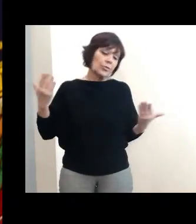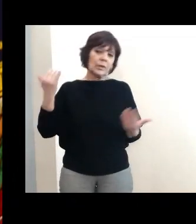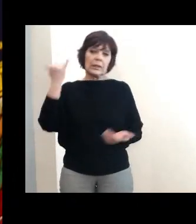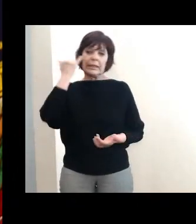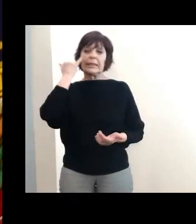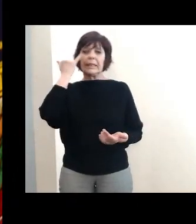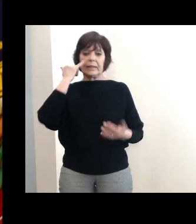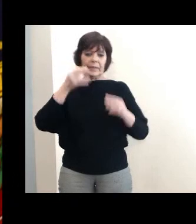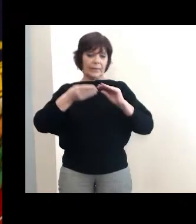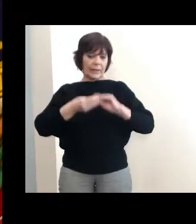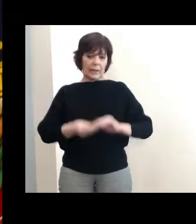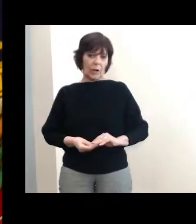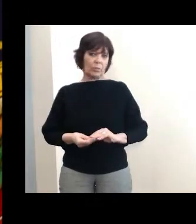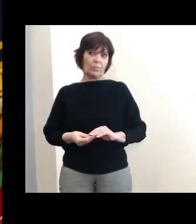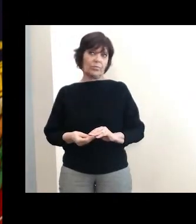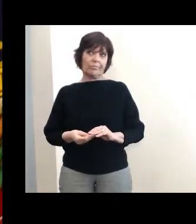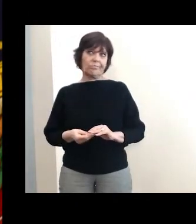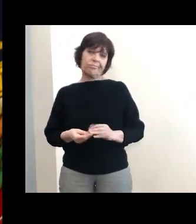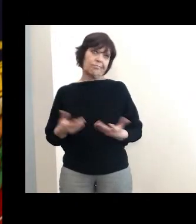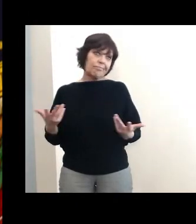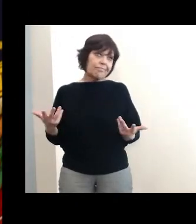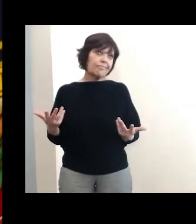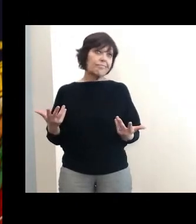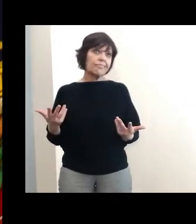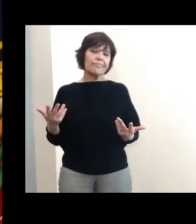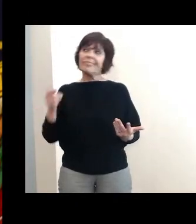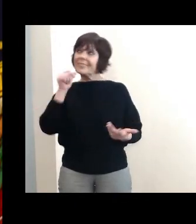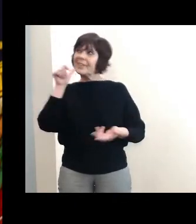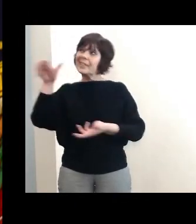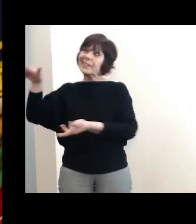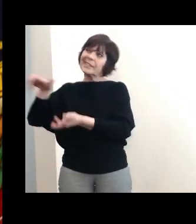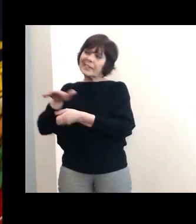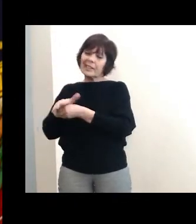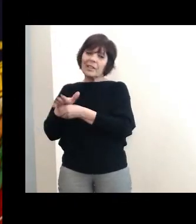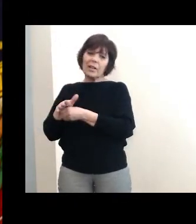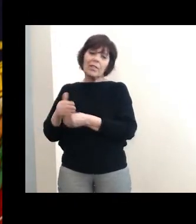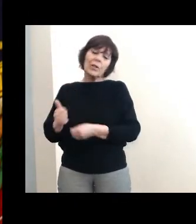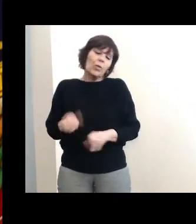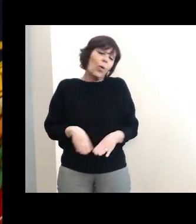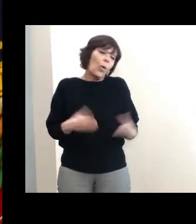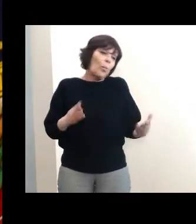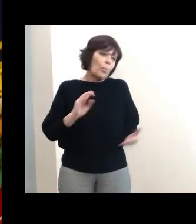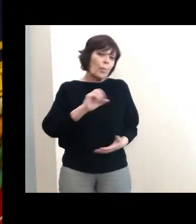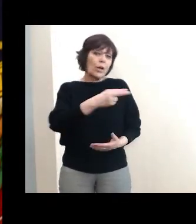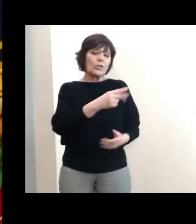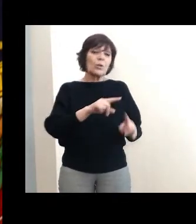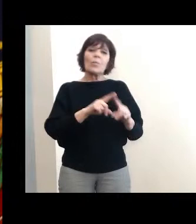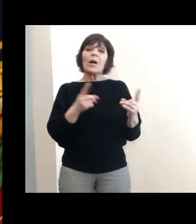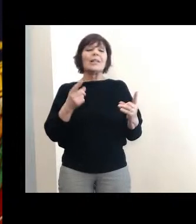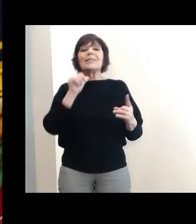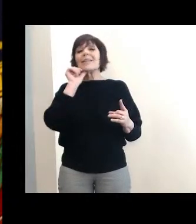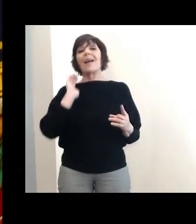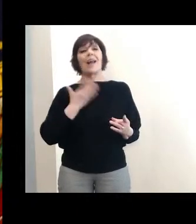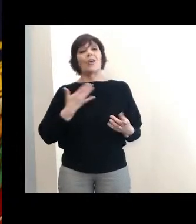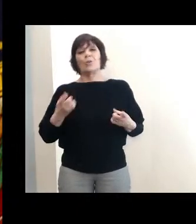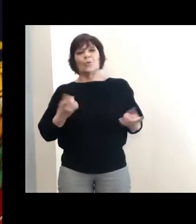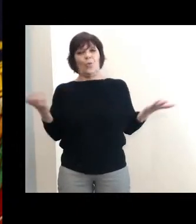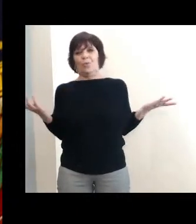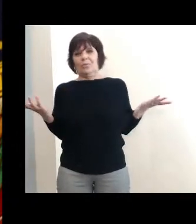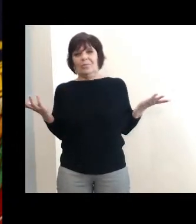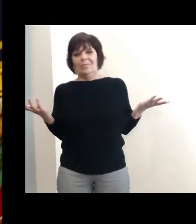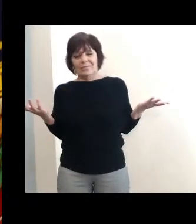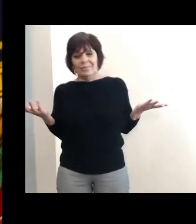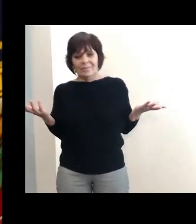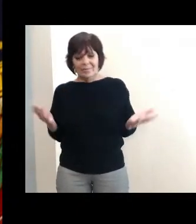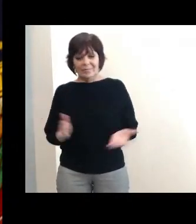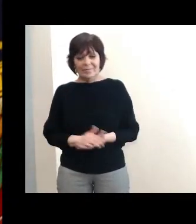dose numbers aren't high enough to justify opening the convention center, it won't open in March. But that is out of our control. I would suggest